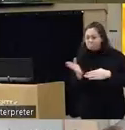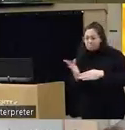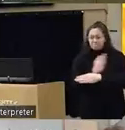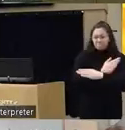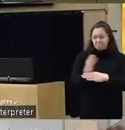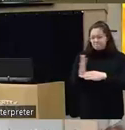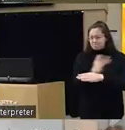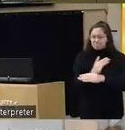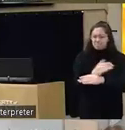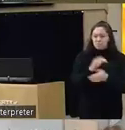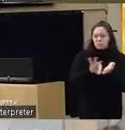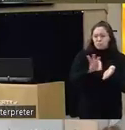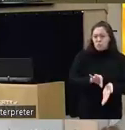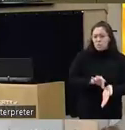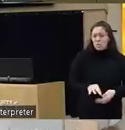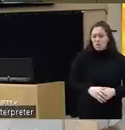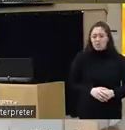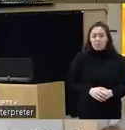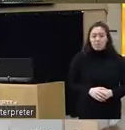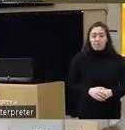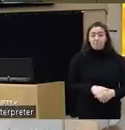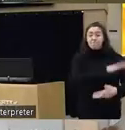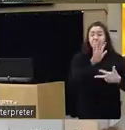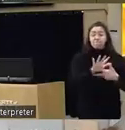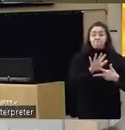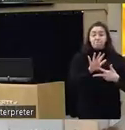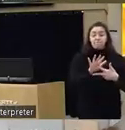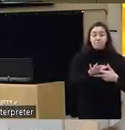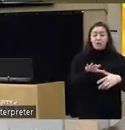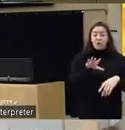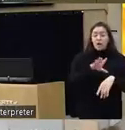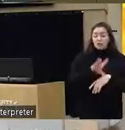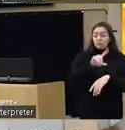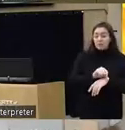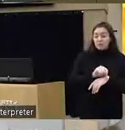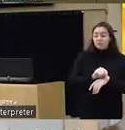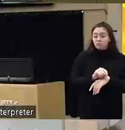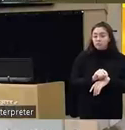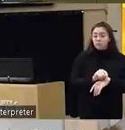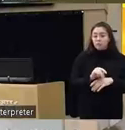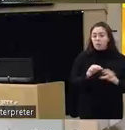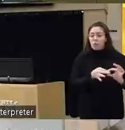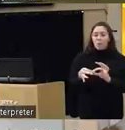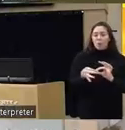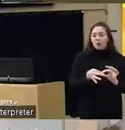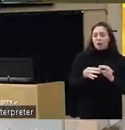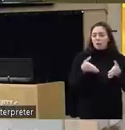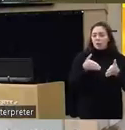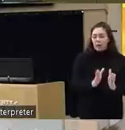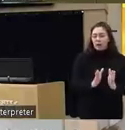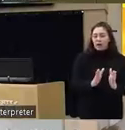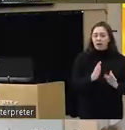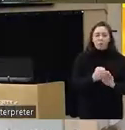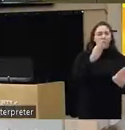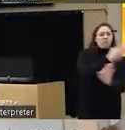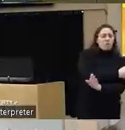level. Traditional consultation is considered a coordinated way and kind of a precursor to